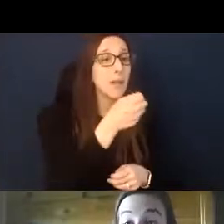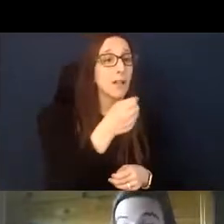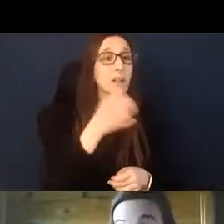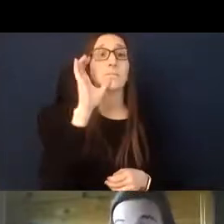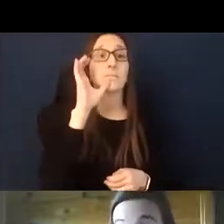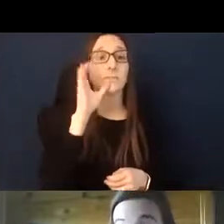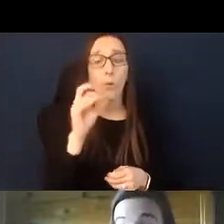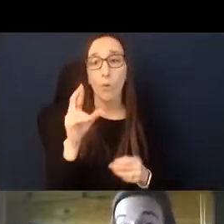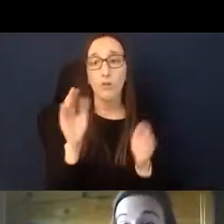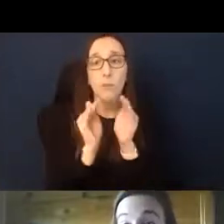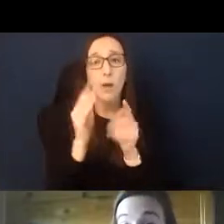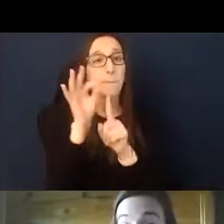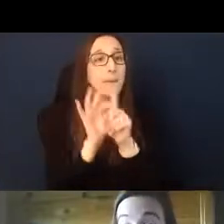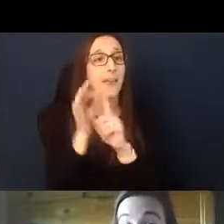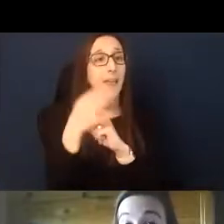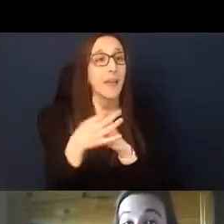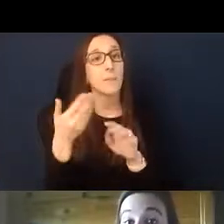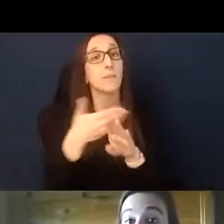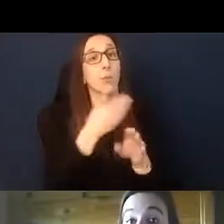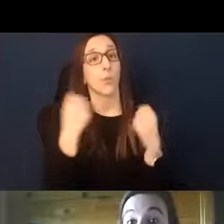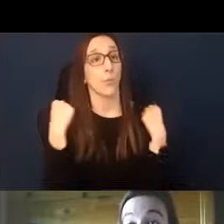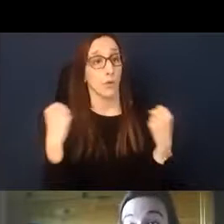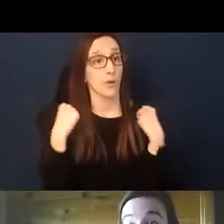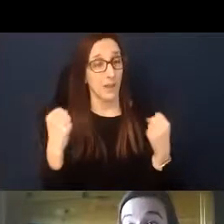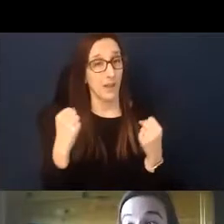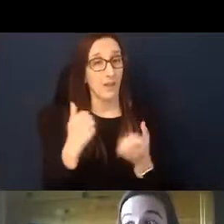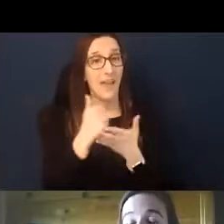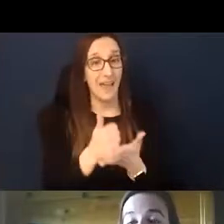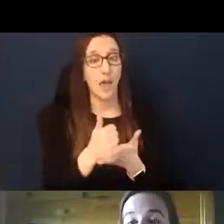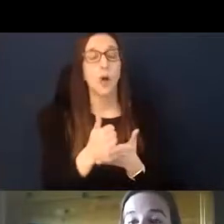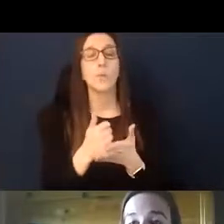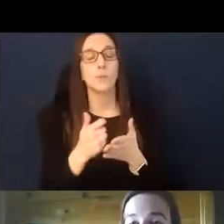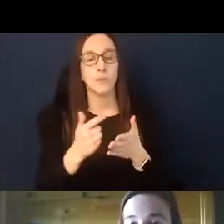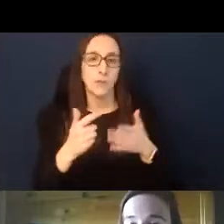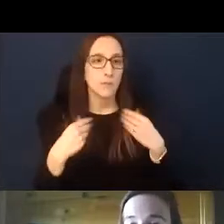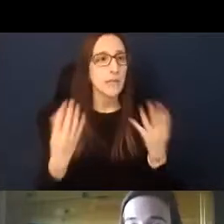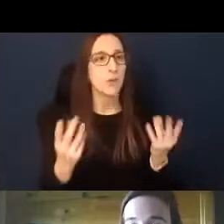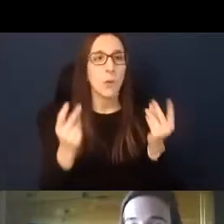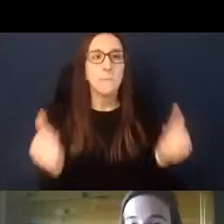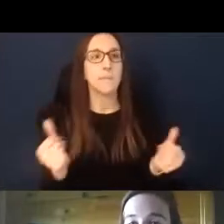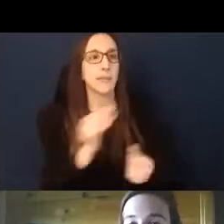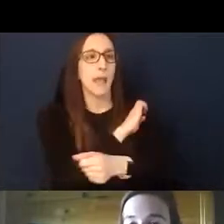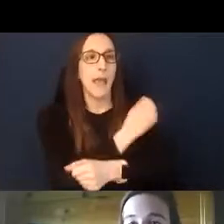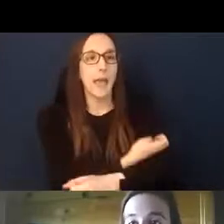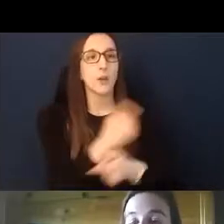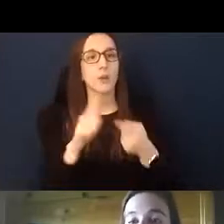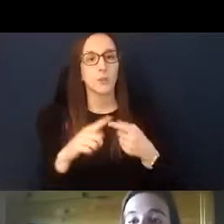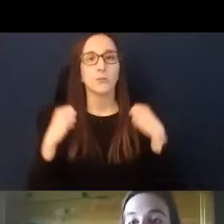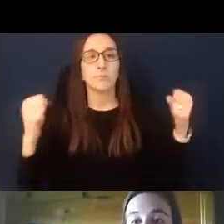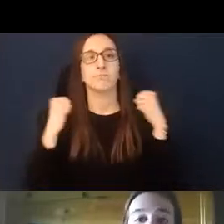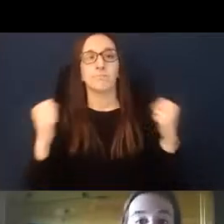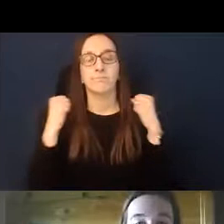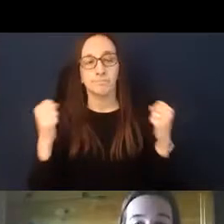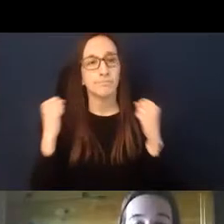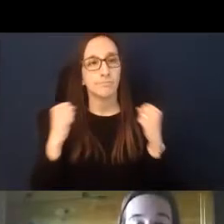small banana before working out to help break that fast, to just give you immediate energy to be used so that you can reach